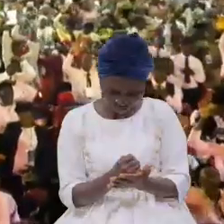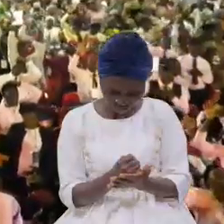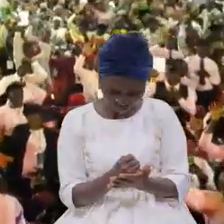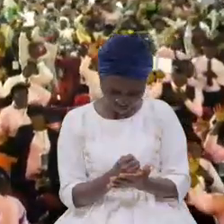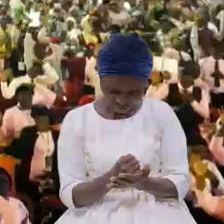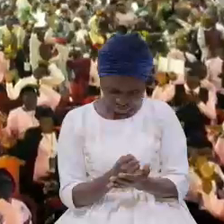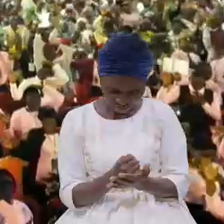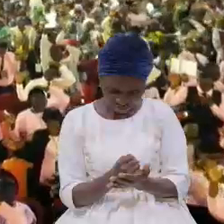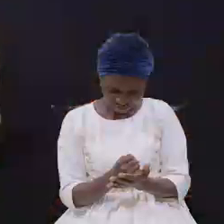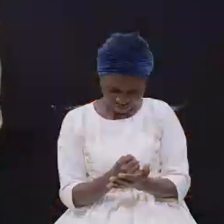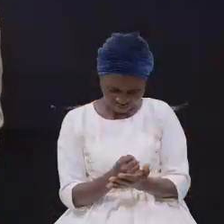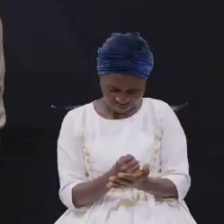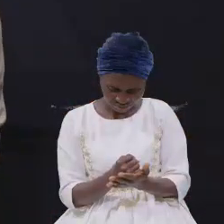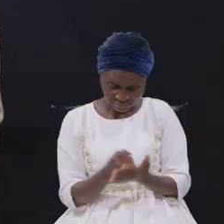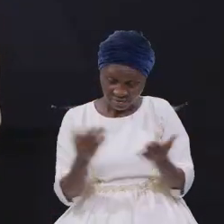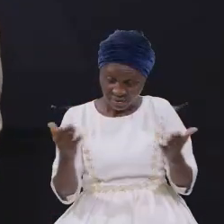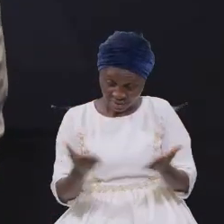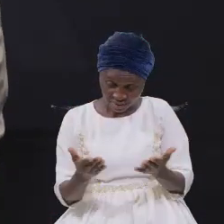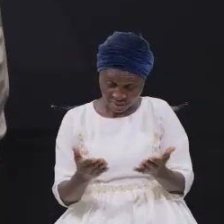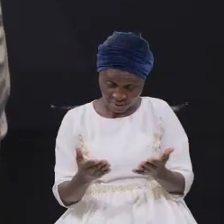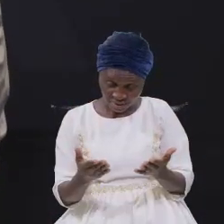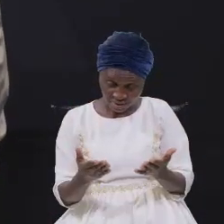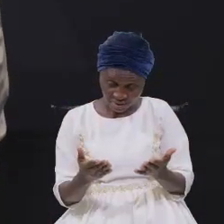Here at the Alpha location,